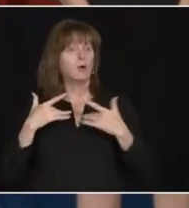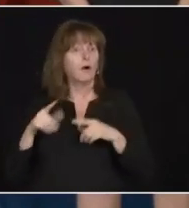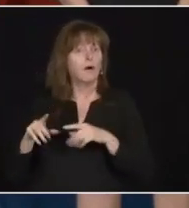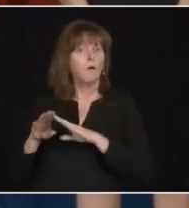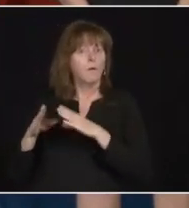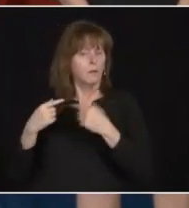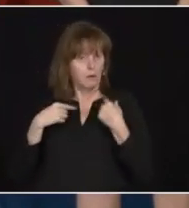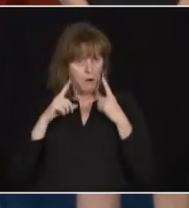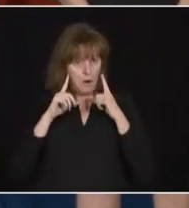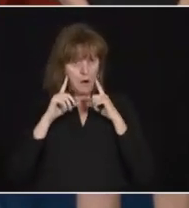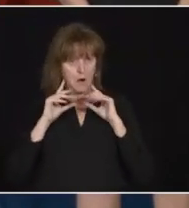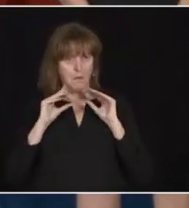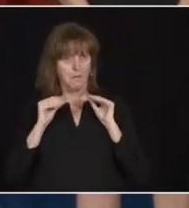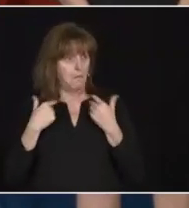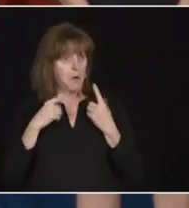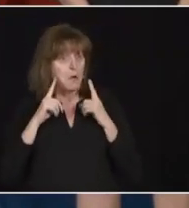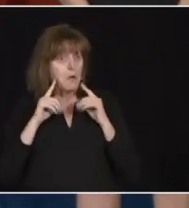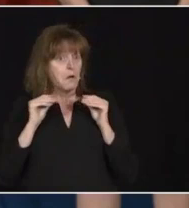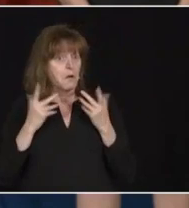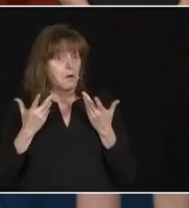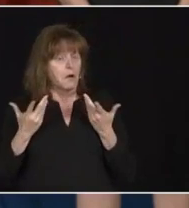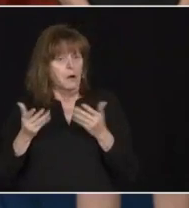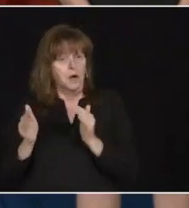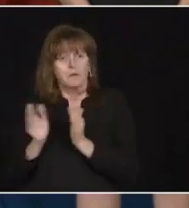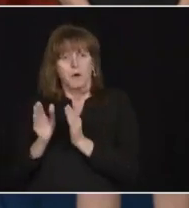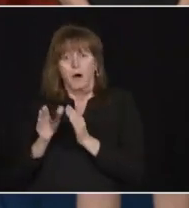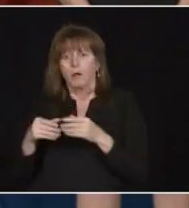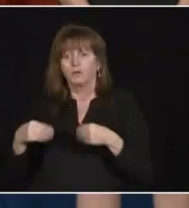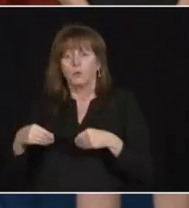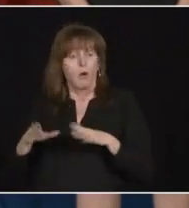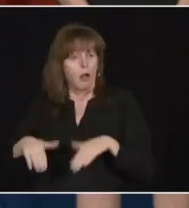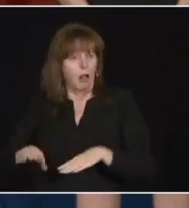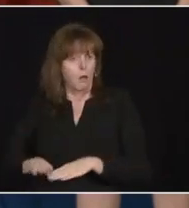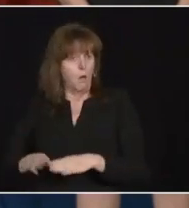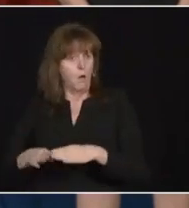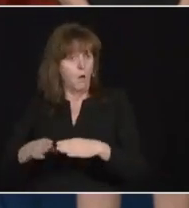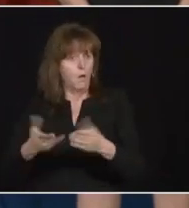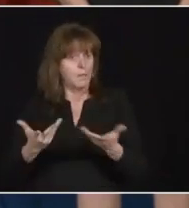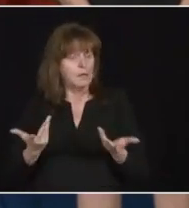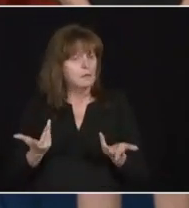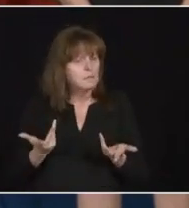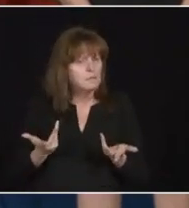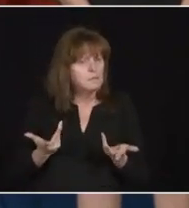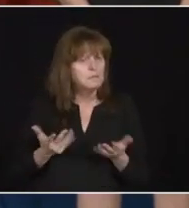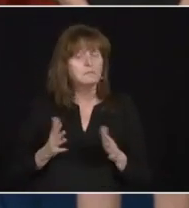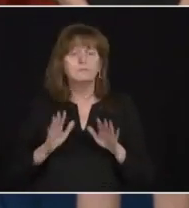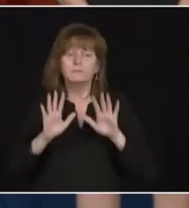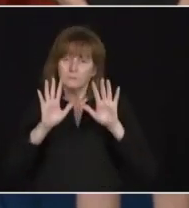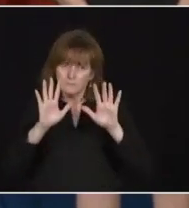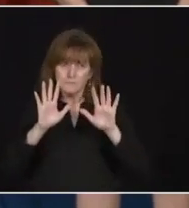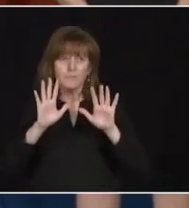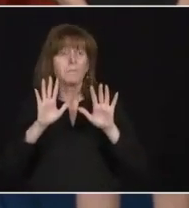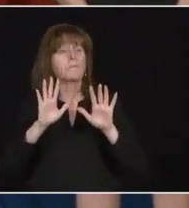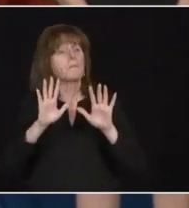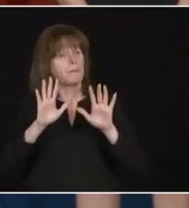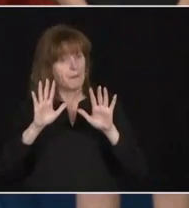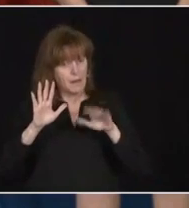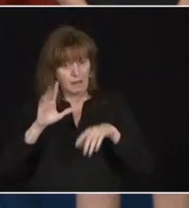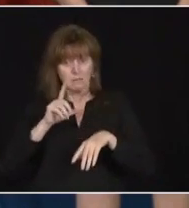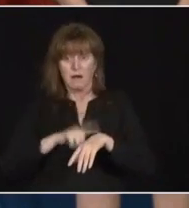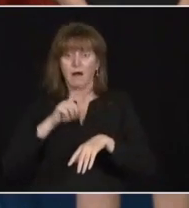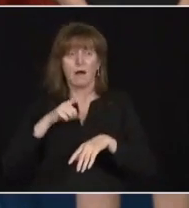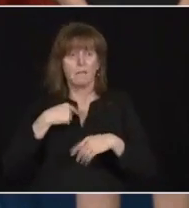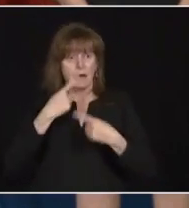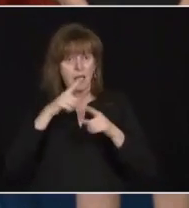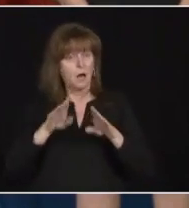up the small retail stores yet. But when we make that announcement, I'll give it the message right